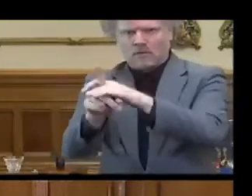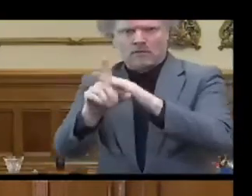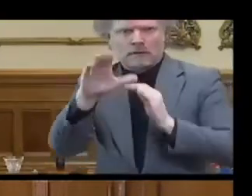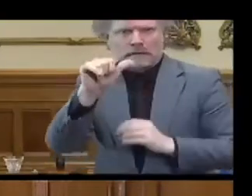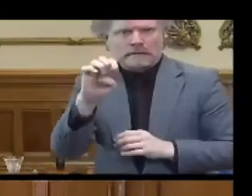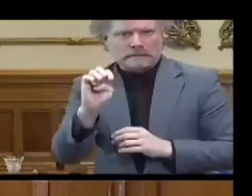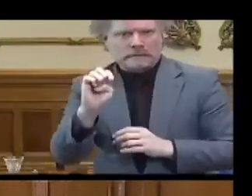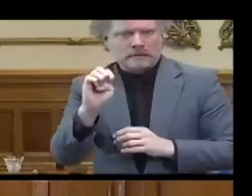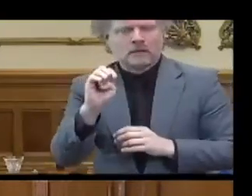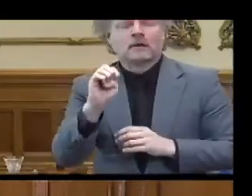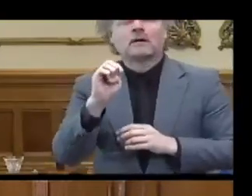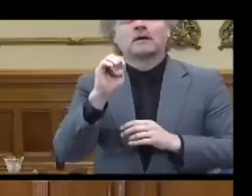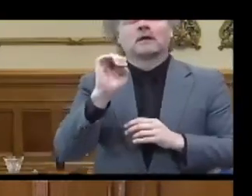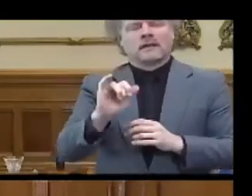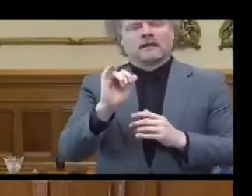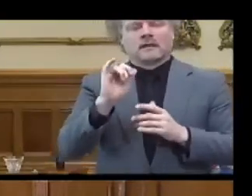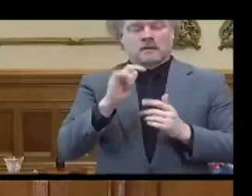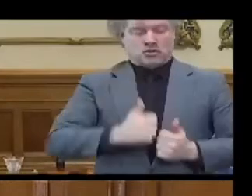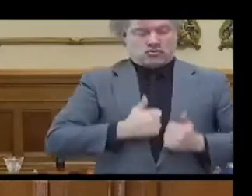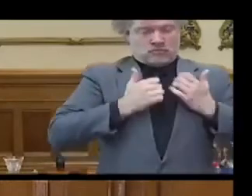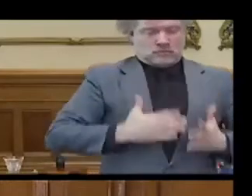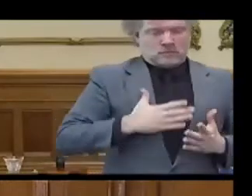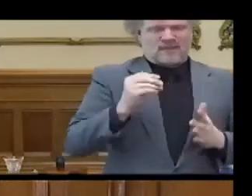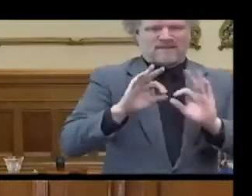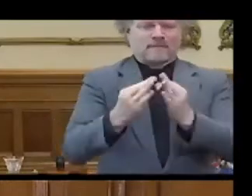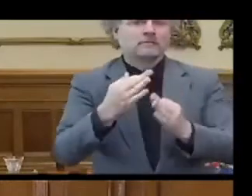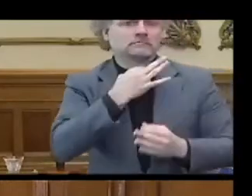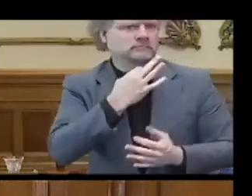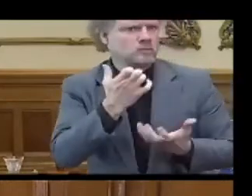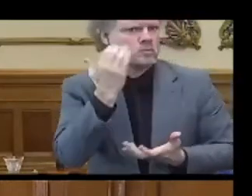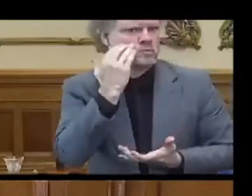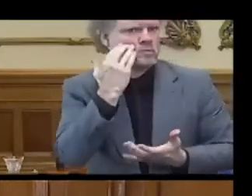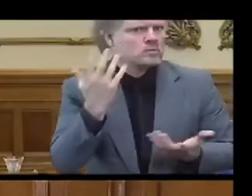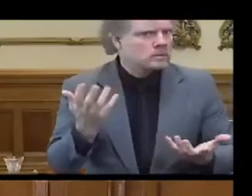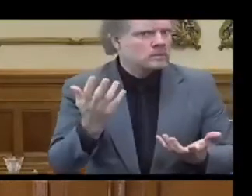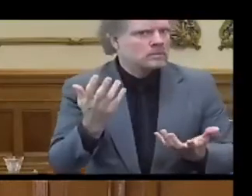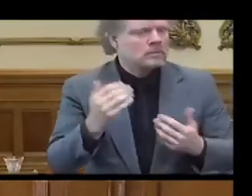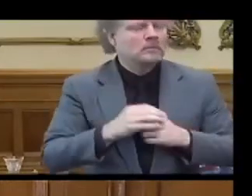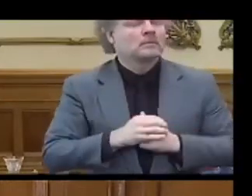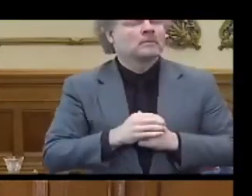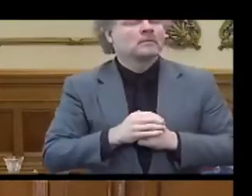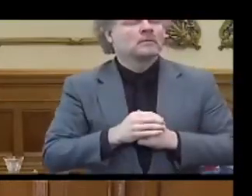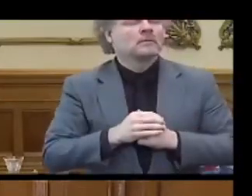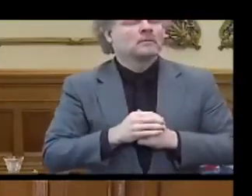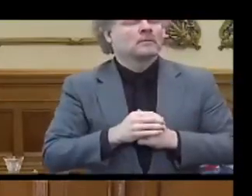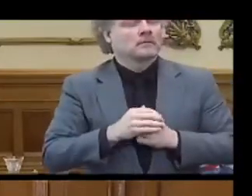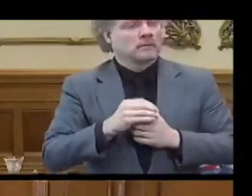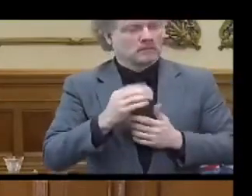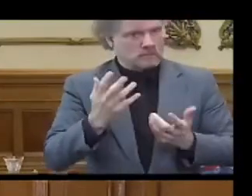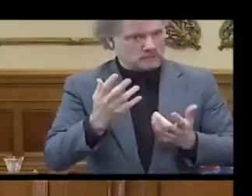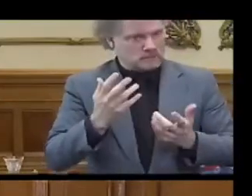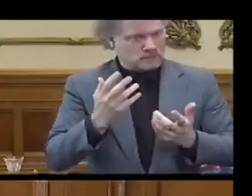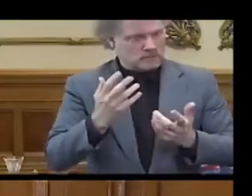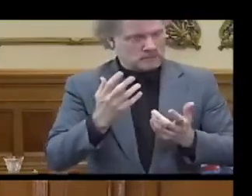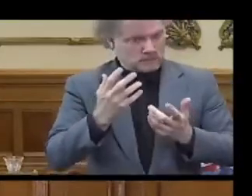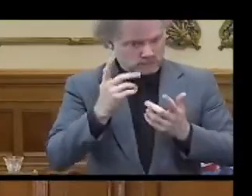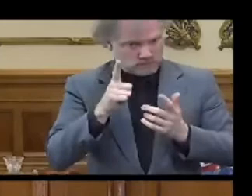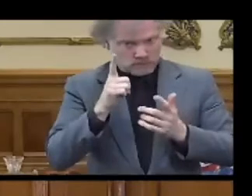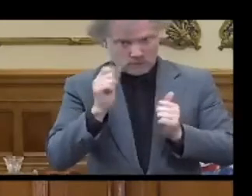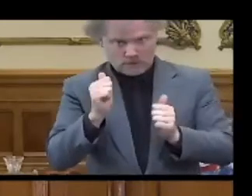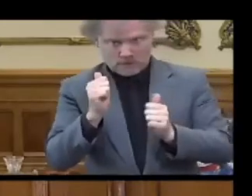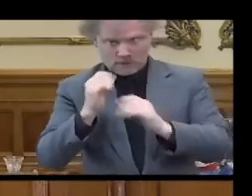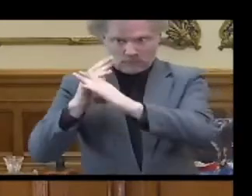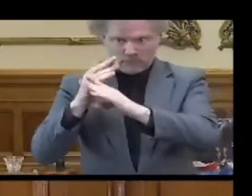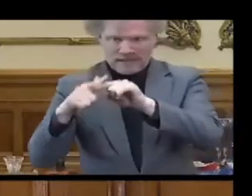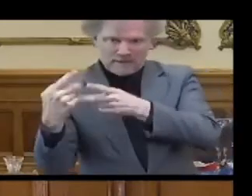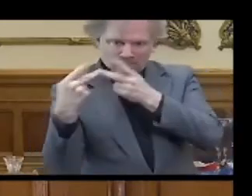that is the information that both the resident and the family may want to know, depending on whether or not that's going to prevent them from visitation, or whether or